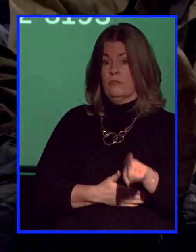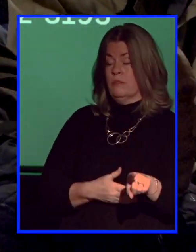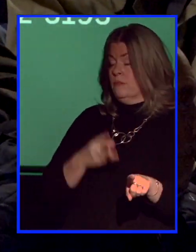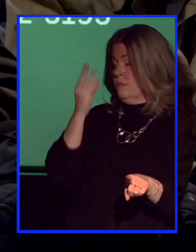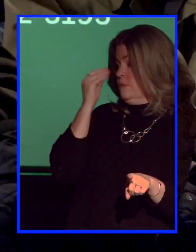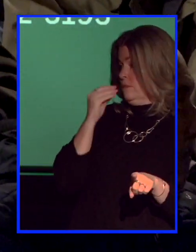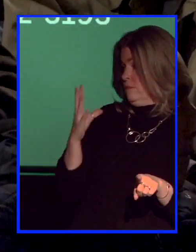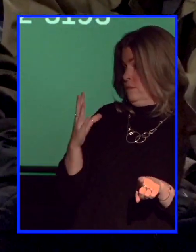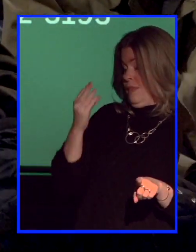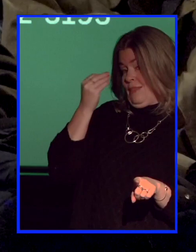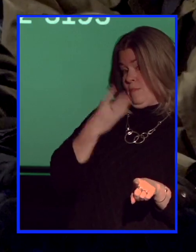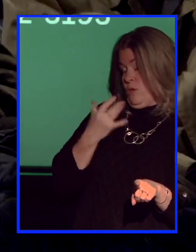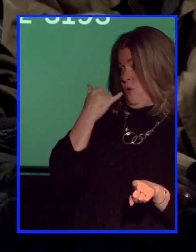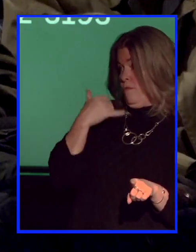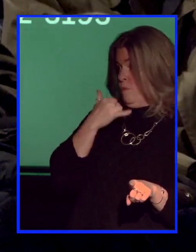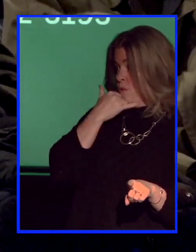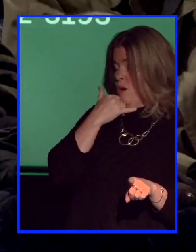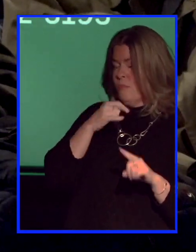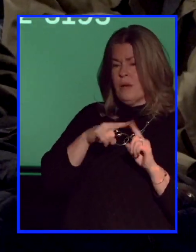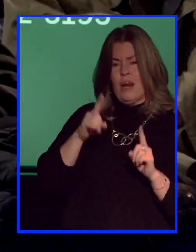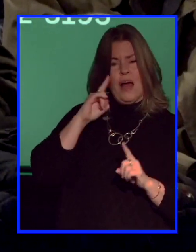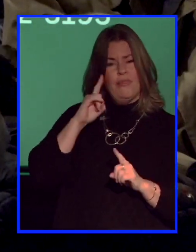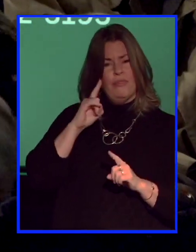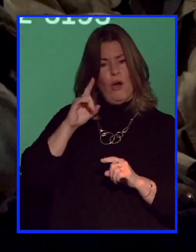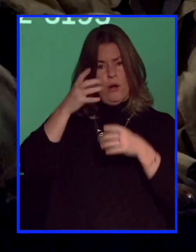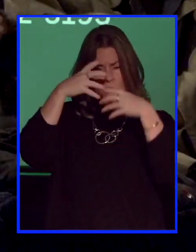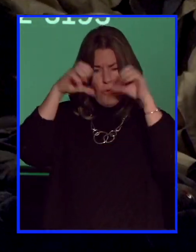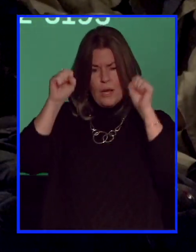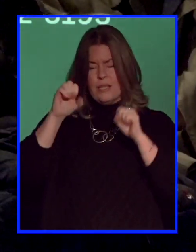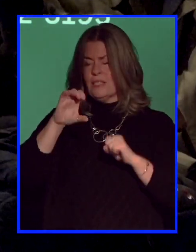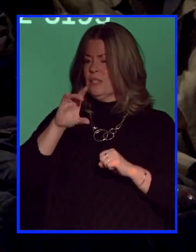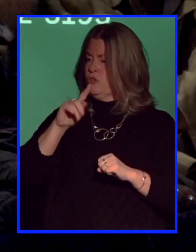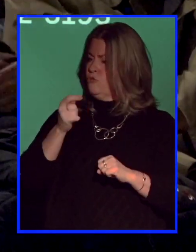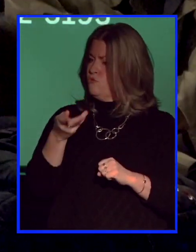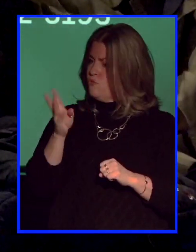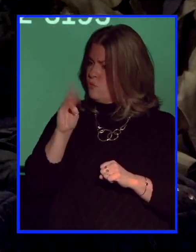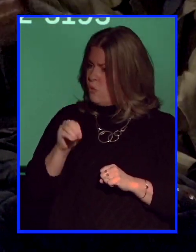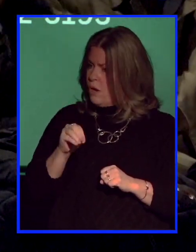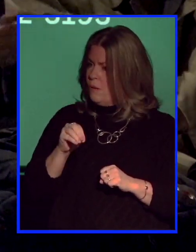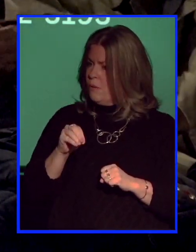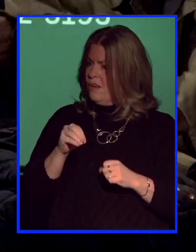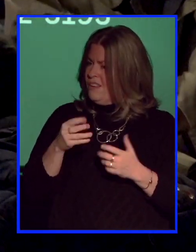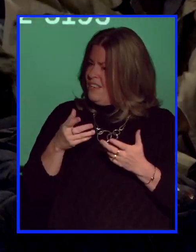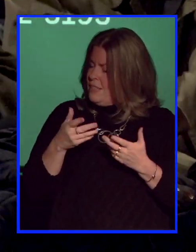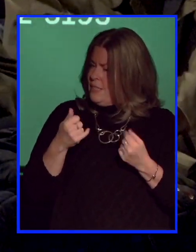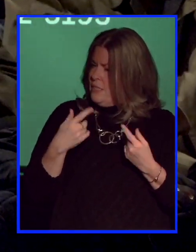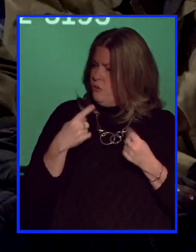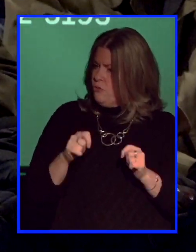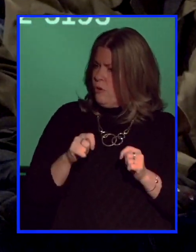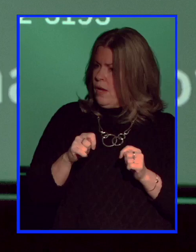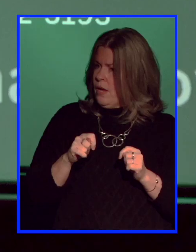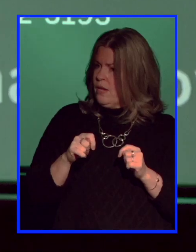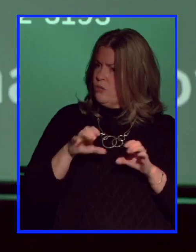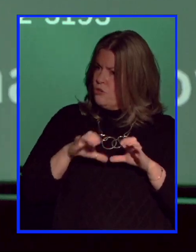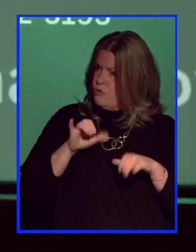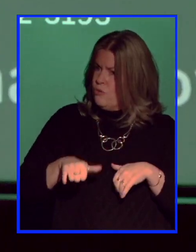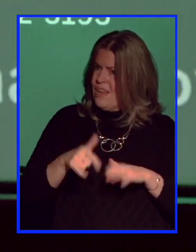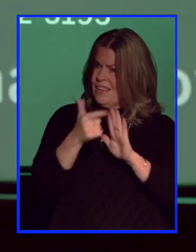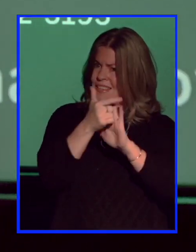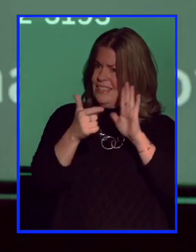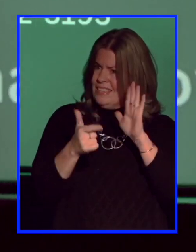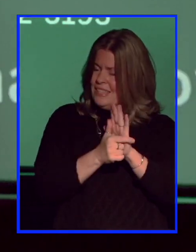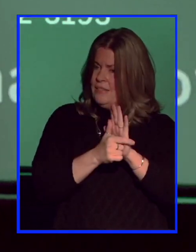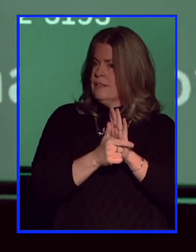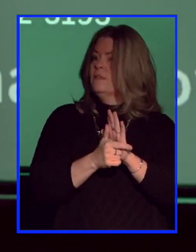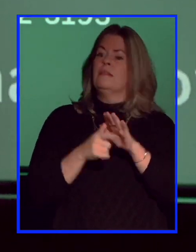wrong, but didn't President Trump seek to create legal immigration? You know, President